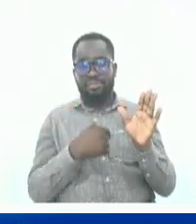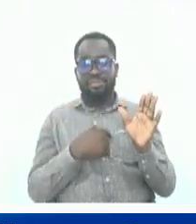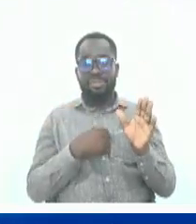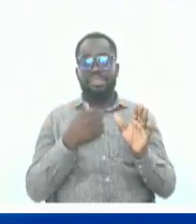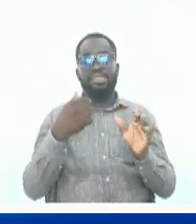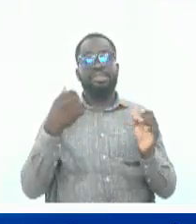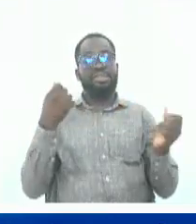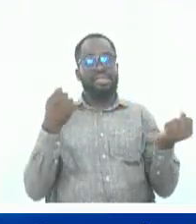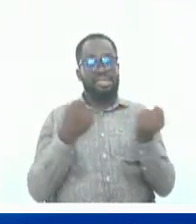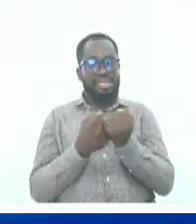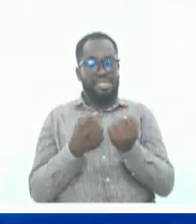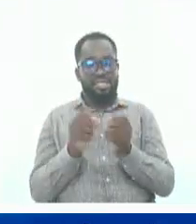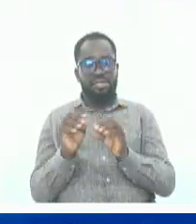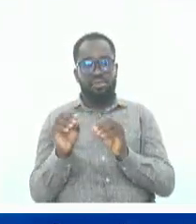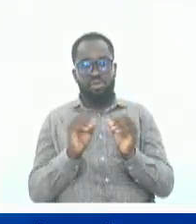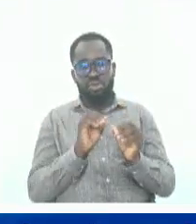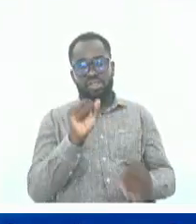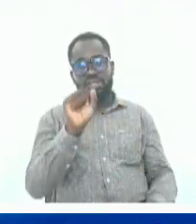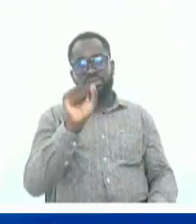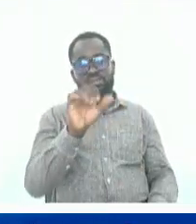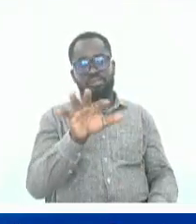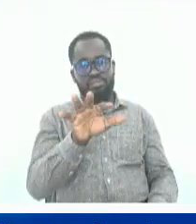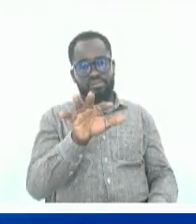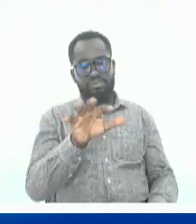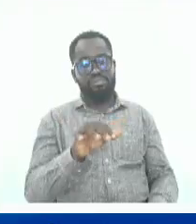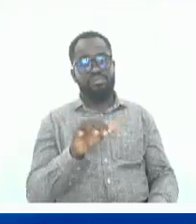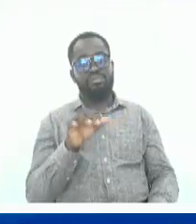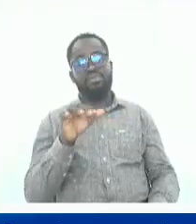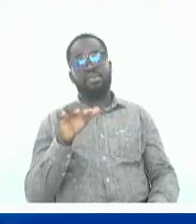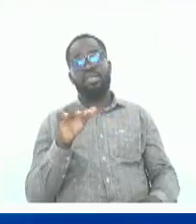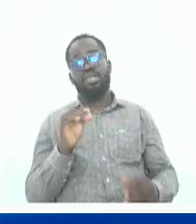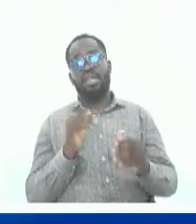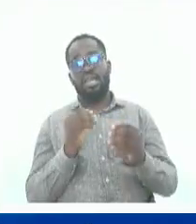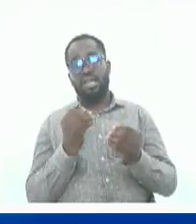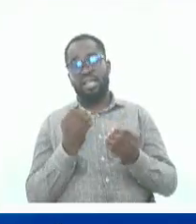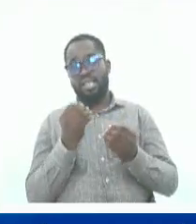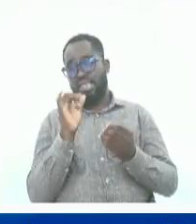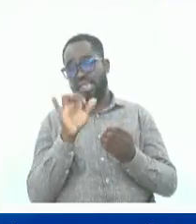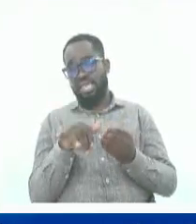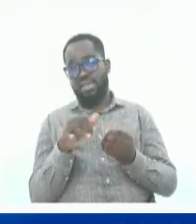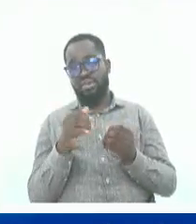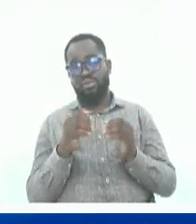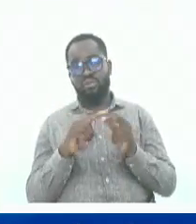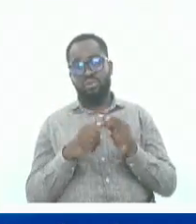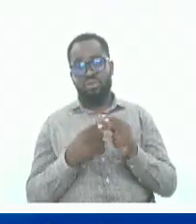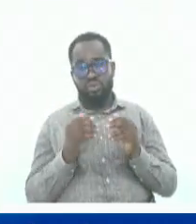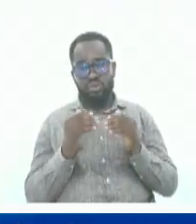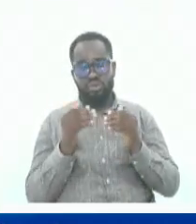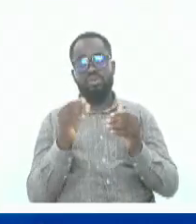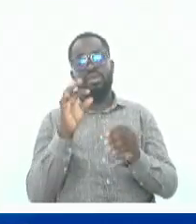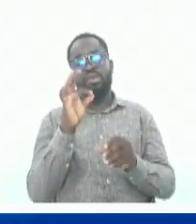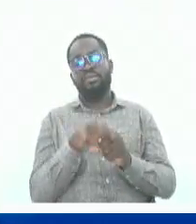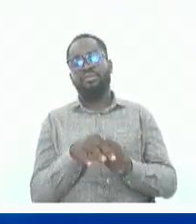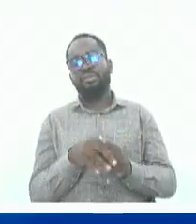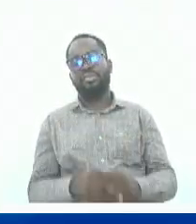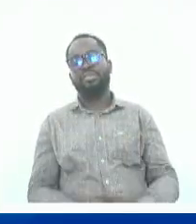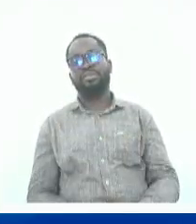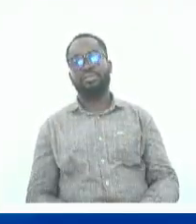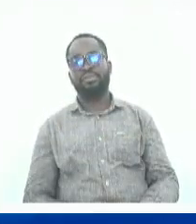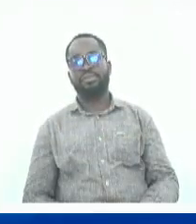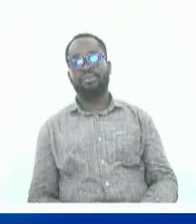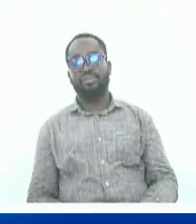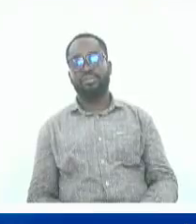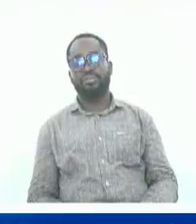seconding the motion that has been tabled. So with the above in mind, we shall commence voting.